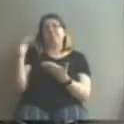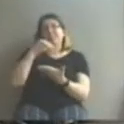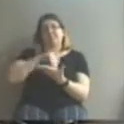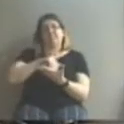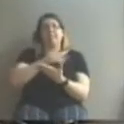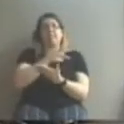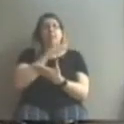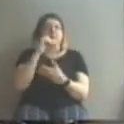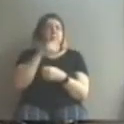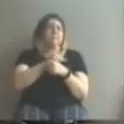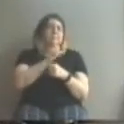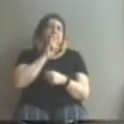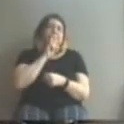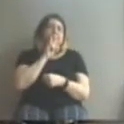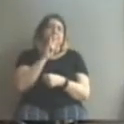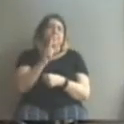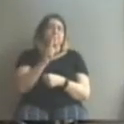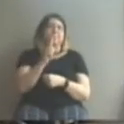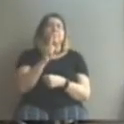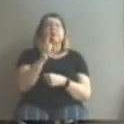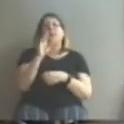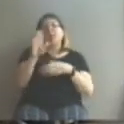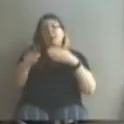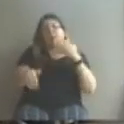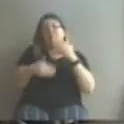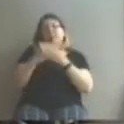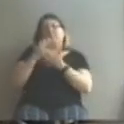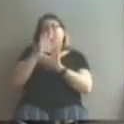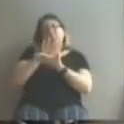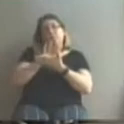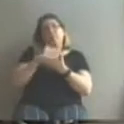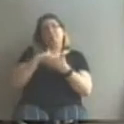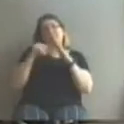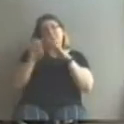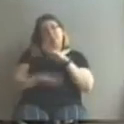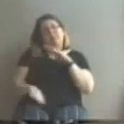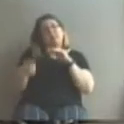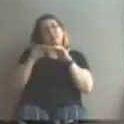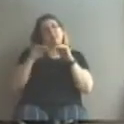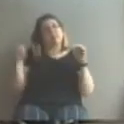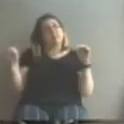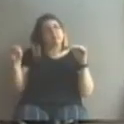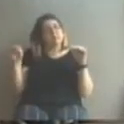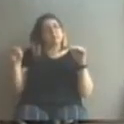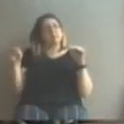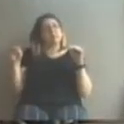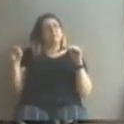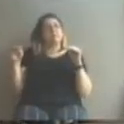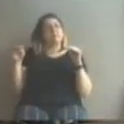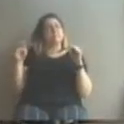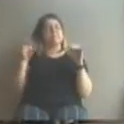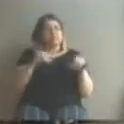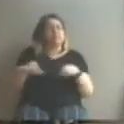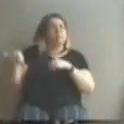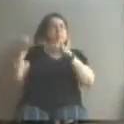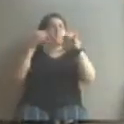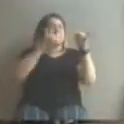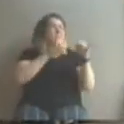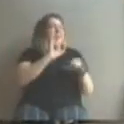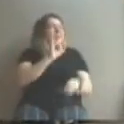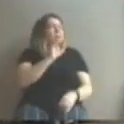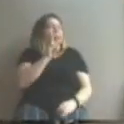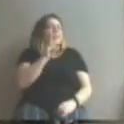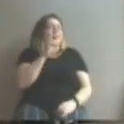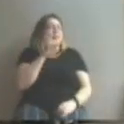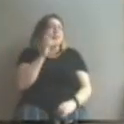as well as making sure that every school has a basic level of standard similar to what Ms. Wilner was talking